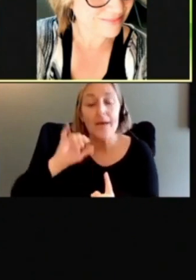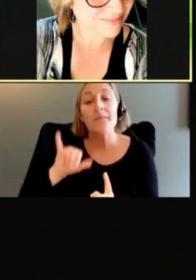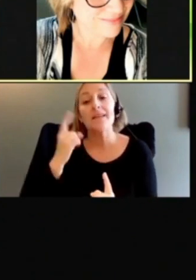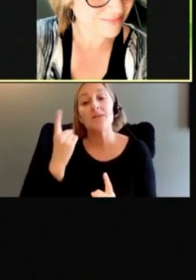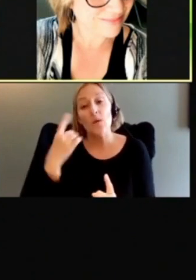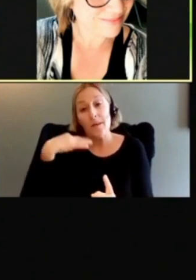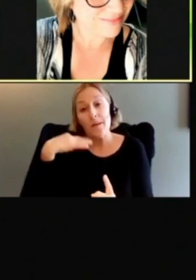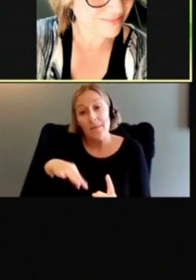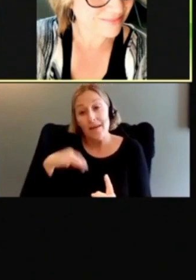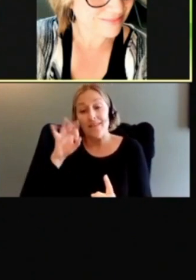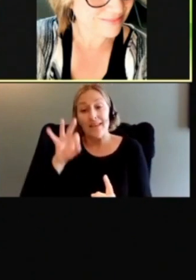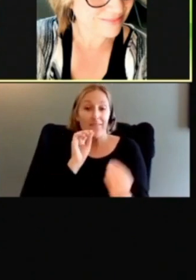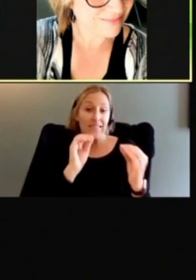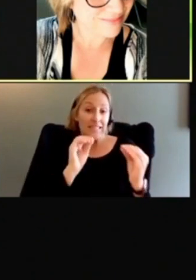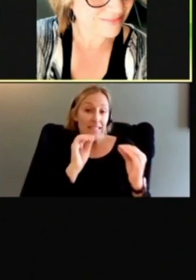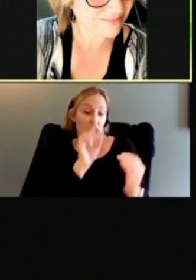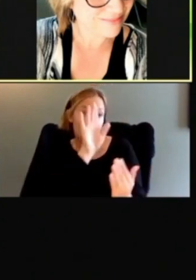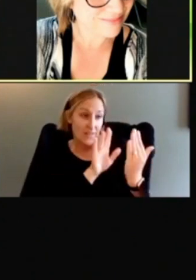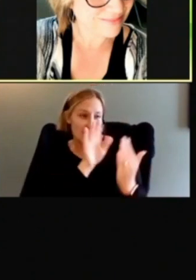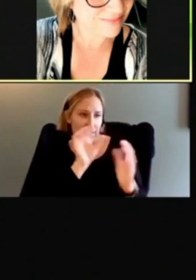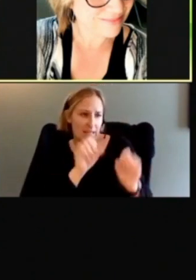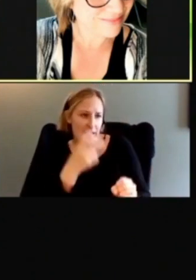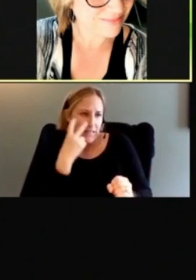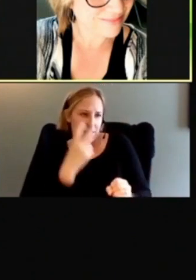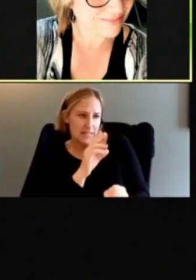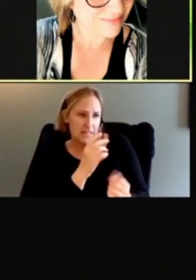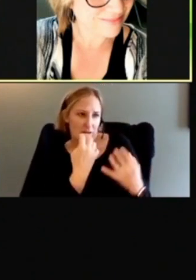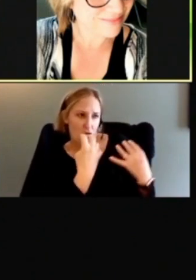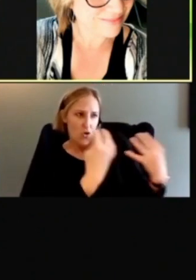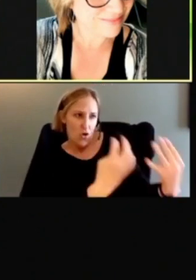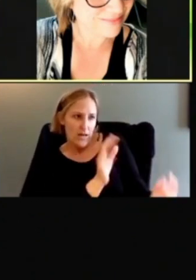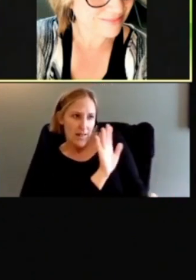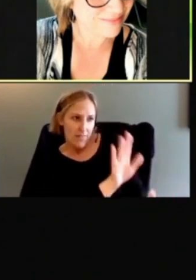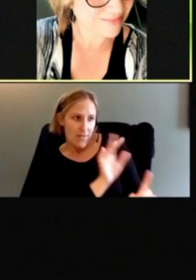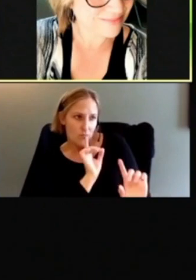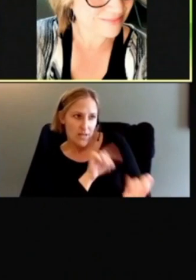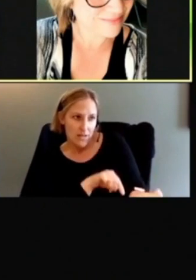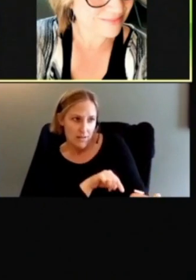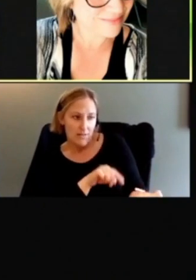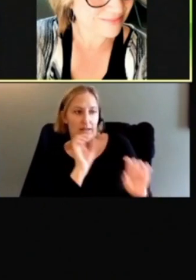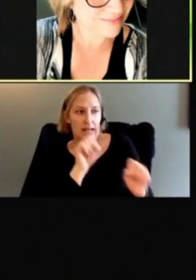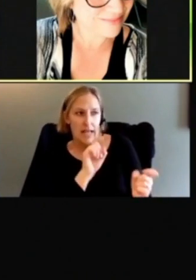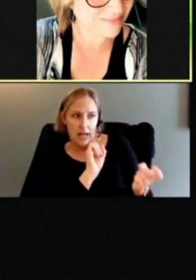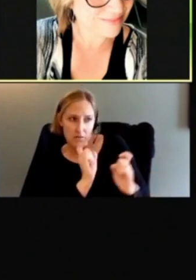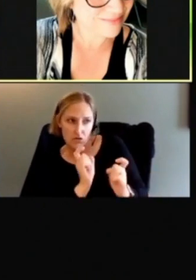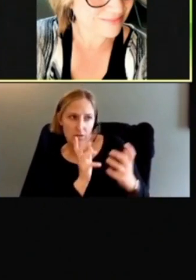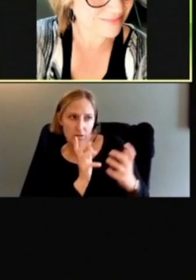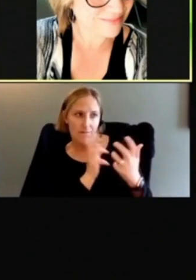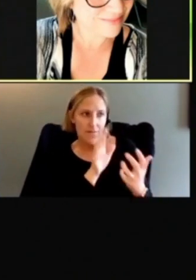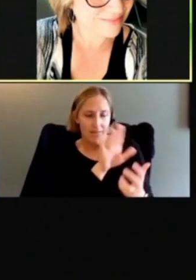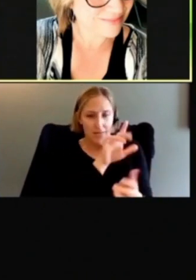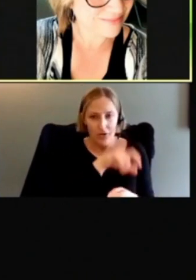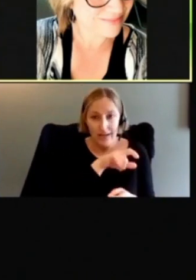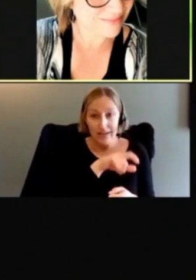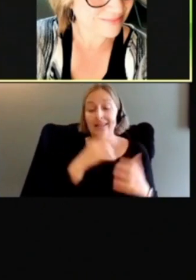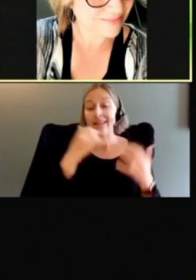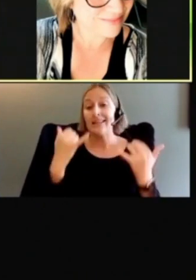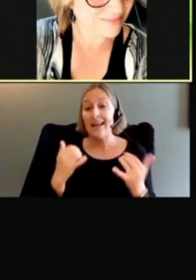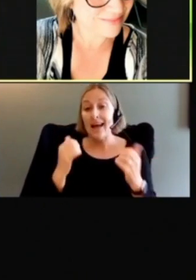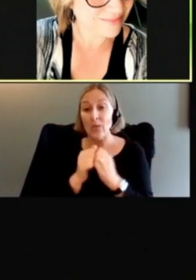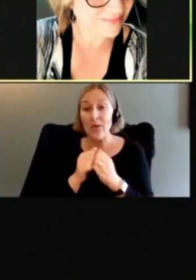face-to-face. You can read your audience. You can adjust as needed. We have those limitations